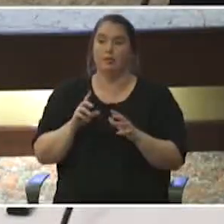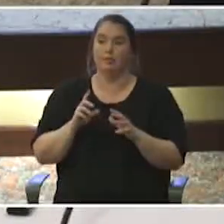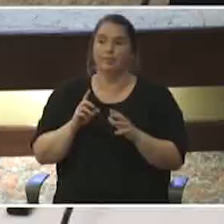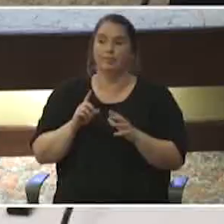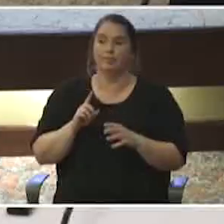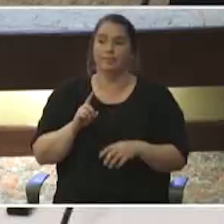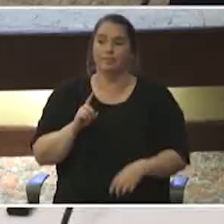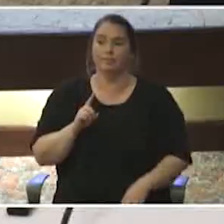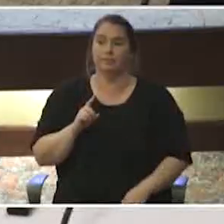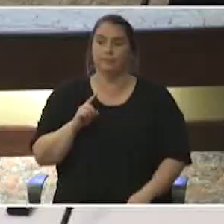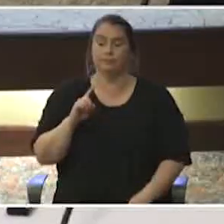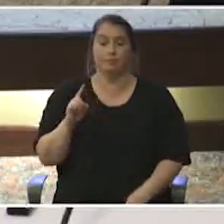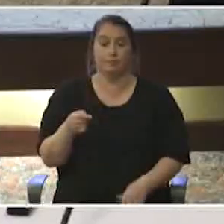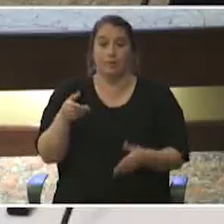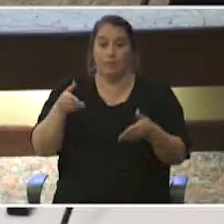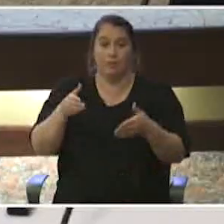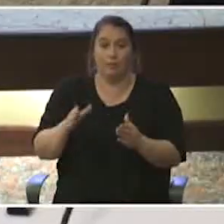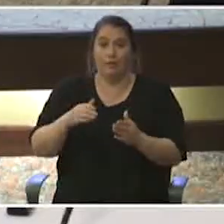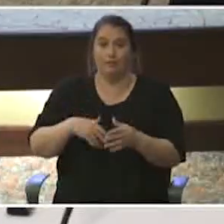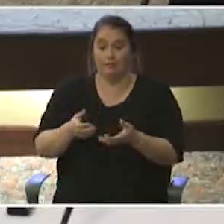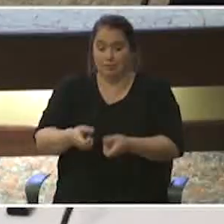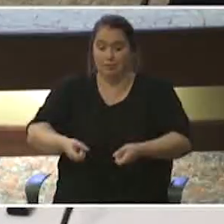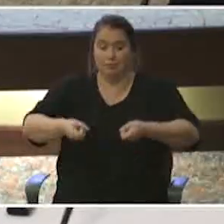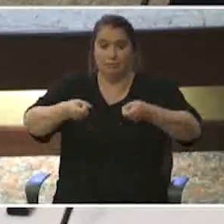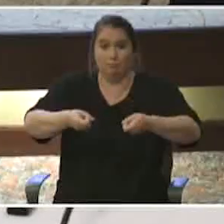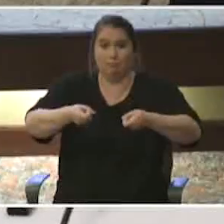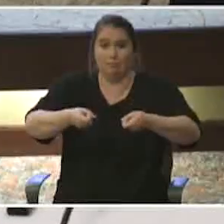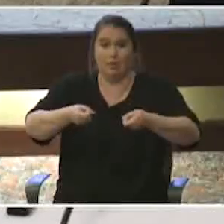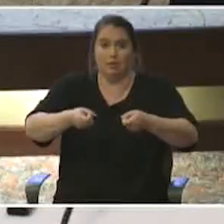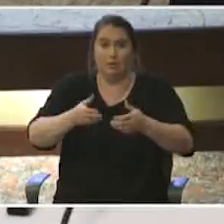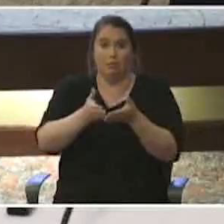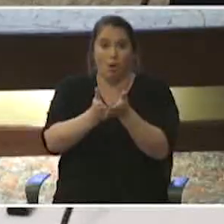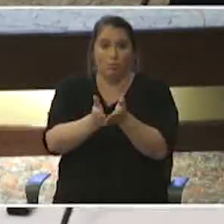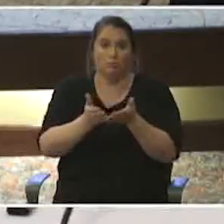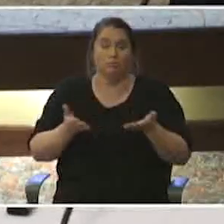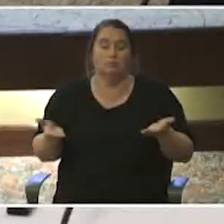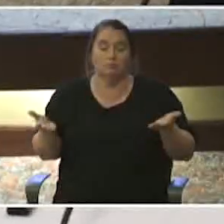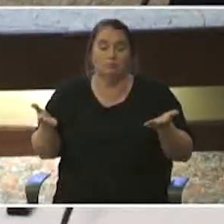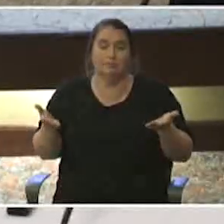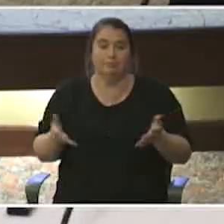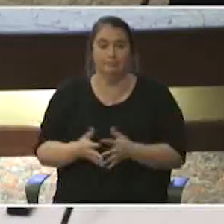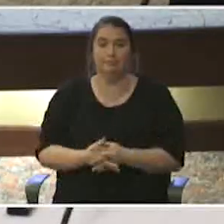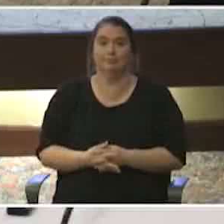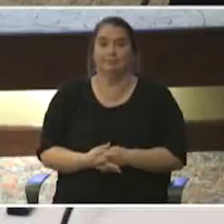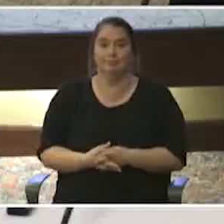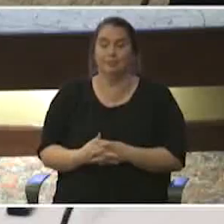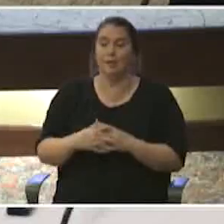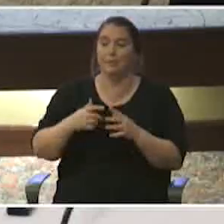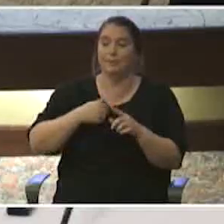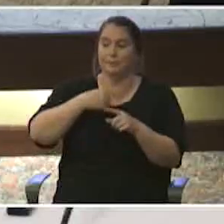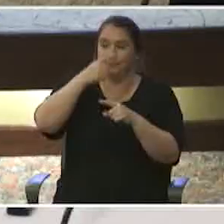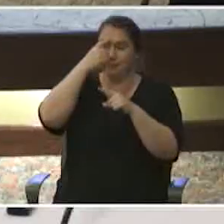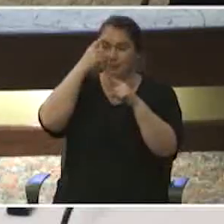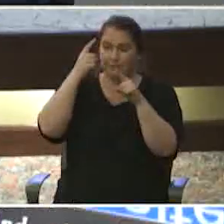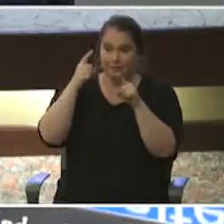the bucket boat was the only option that The bucket, TxDOT the really cherry gave us. picker bucket boat, yes. Well, I agree with Mayor Pro Tem Bearfield too, making